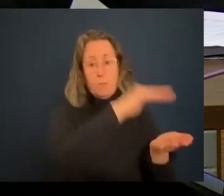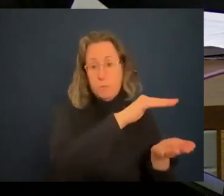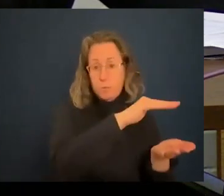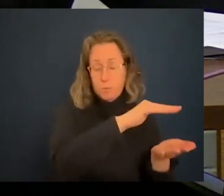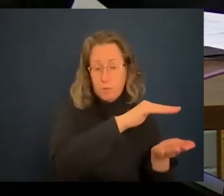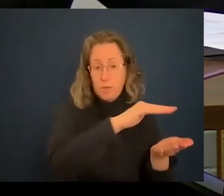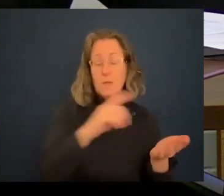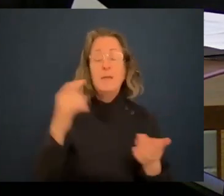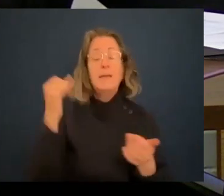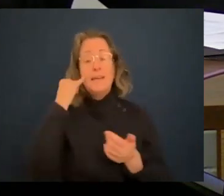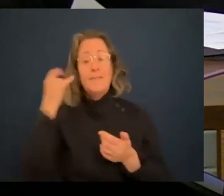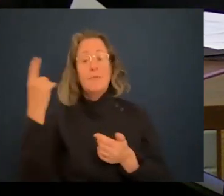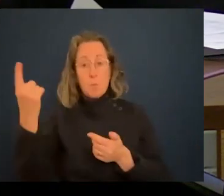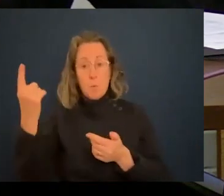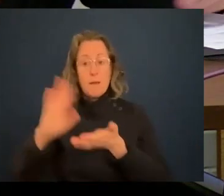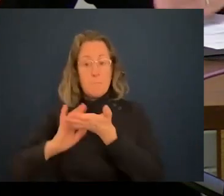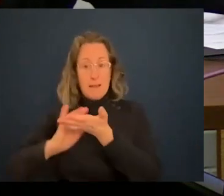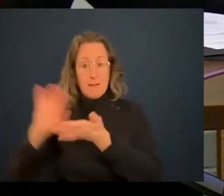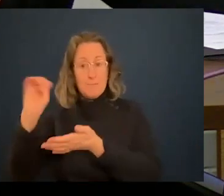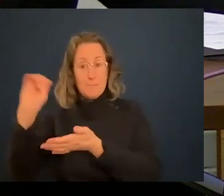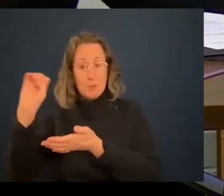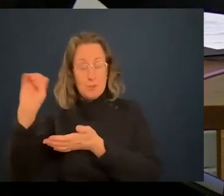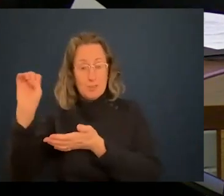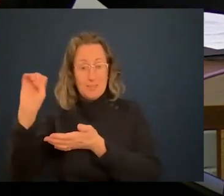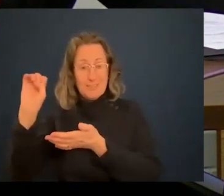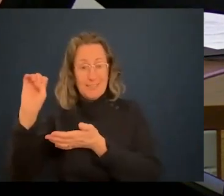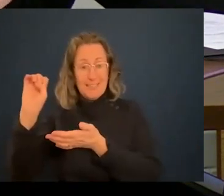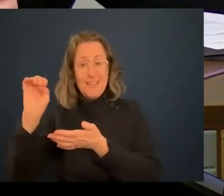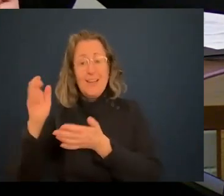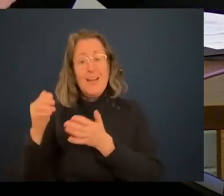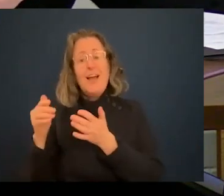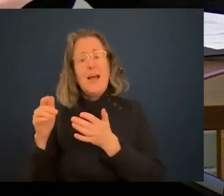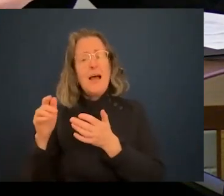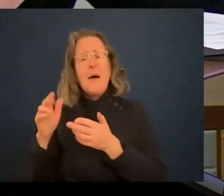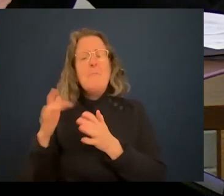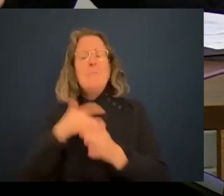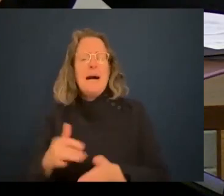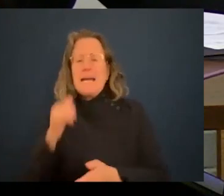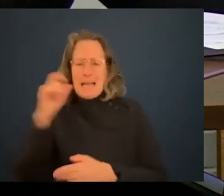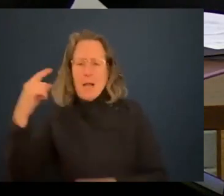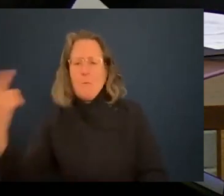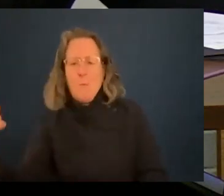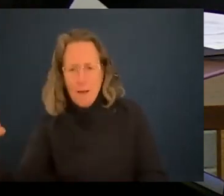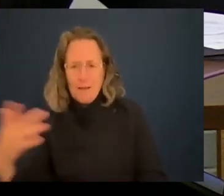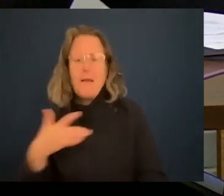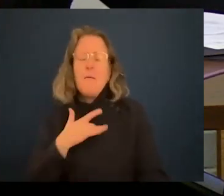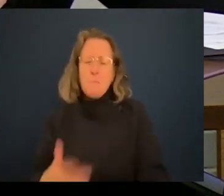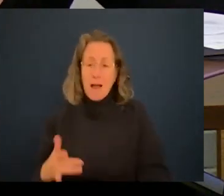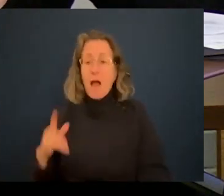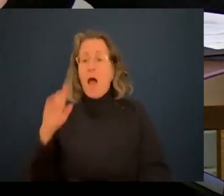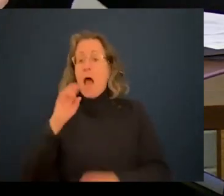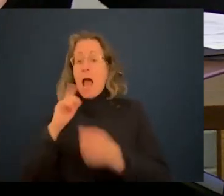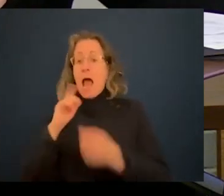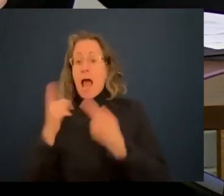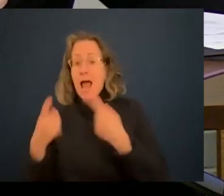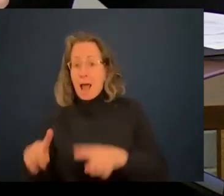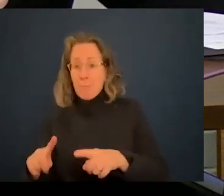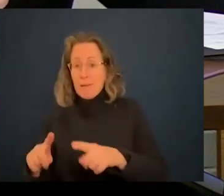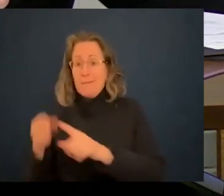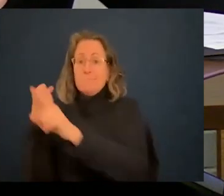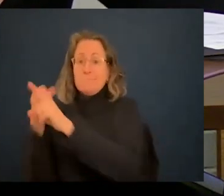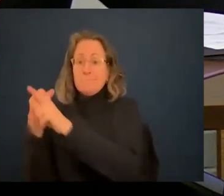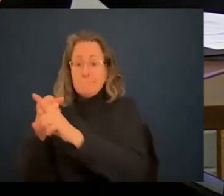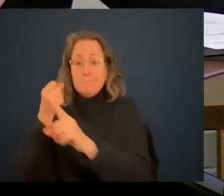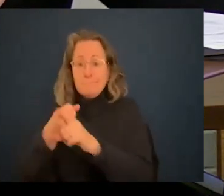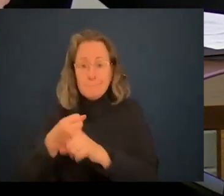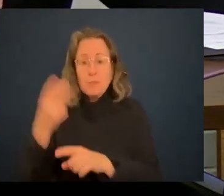one medical emergency in the town we typically get a second medical emergency it's just just the way it is um so now you're committing two more people